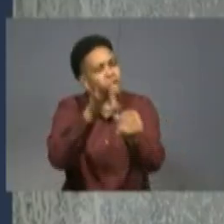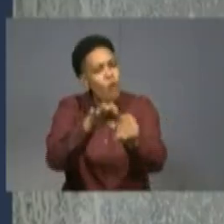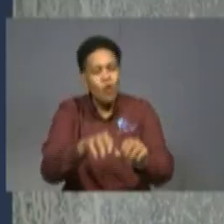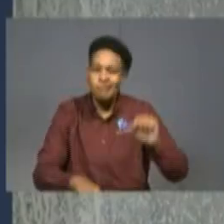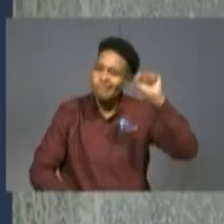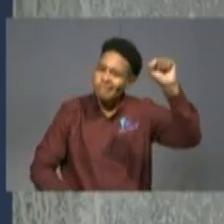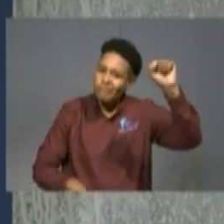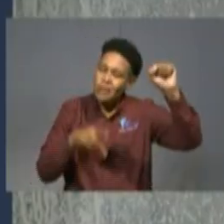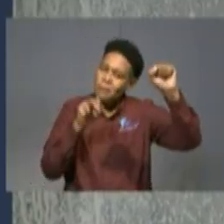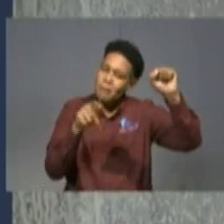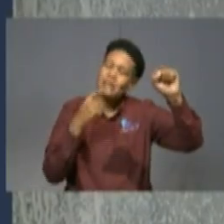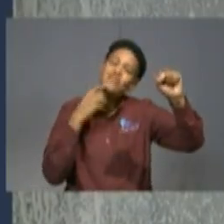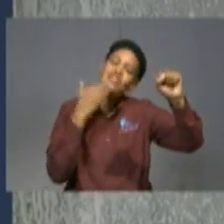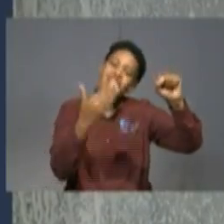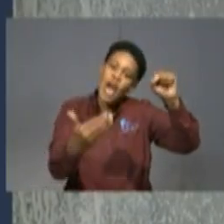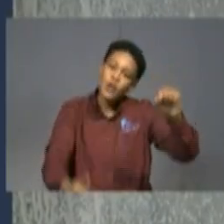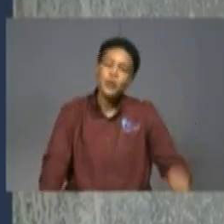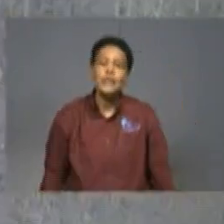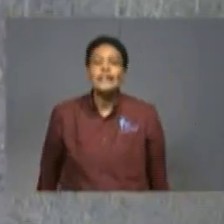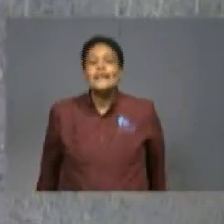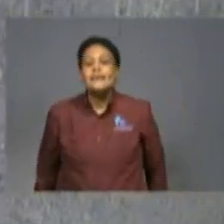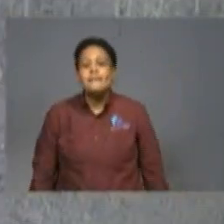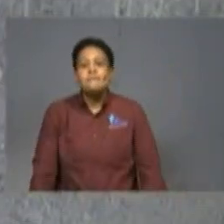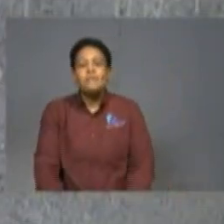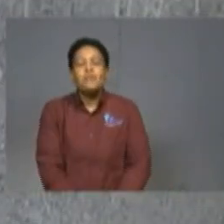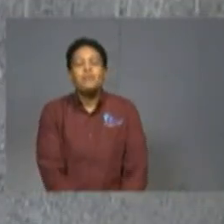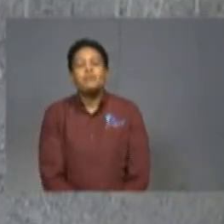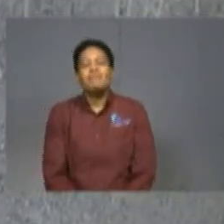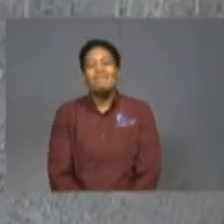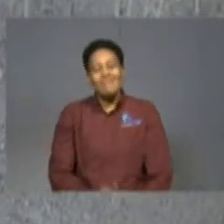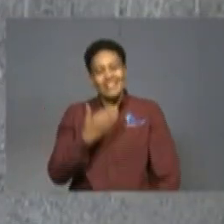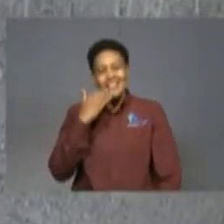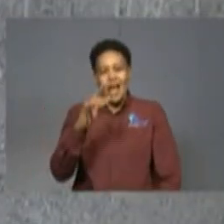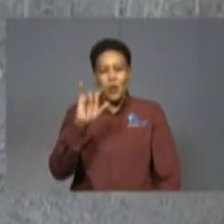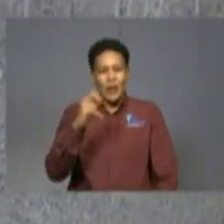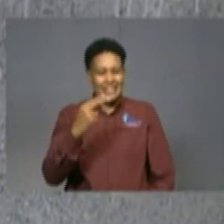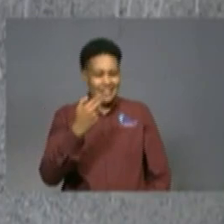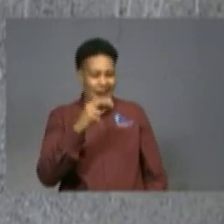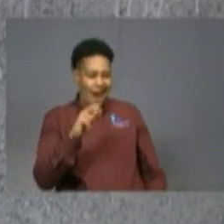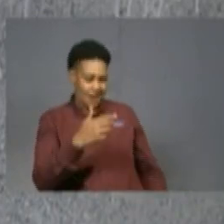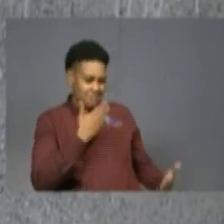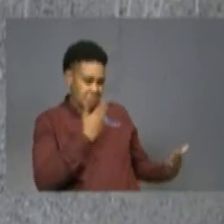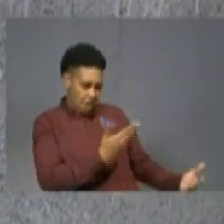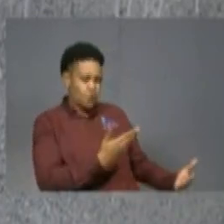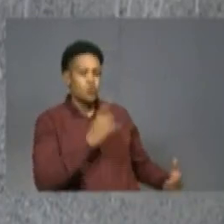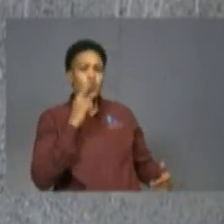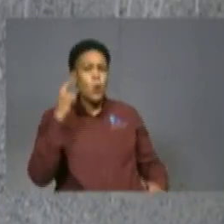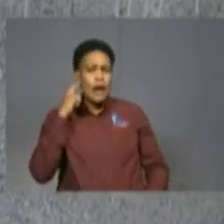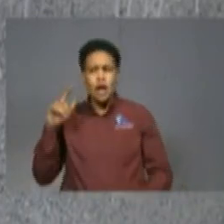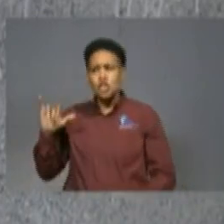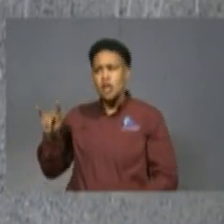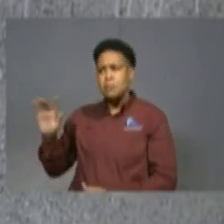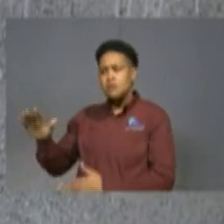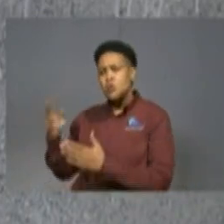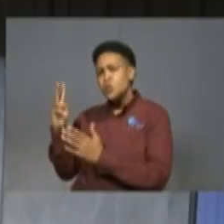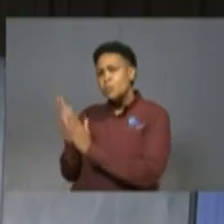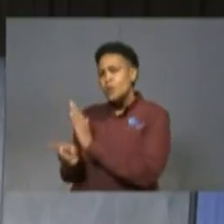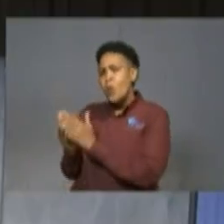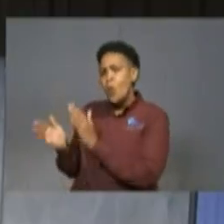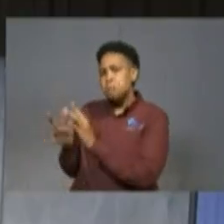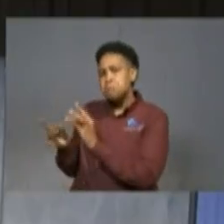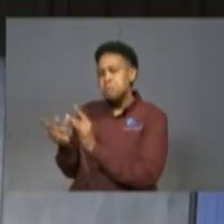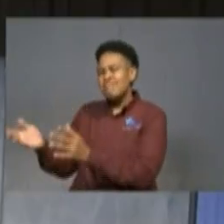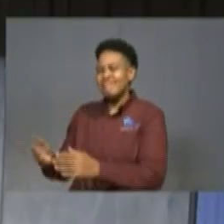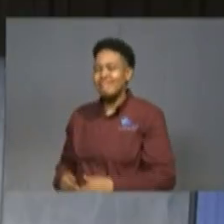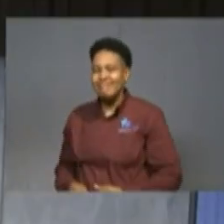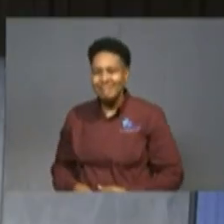National Party. Thank you so much. Thank you, Ms. Hannah. Now let's hear Team JLP's 2-minute opening statement. My